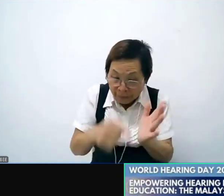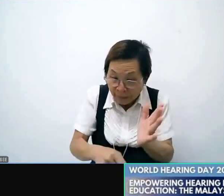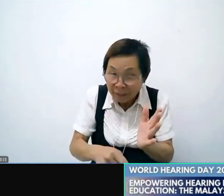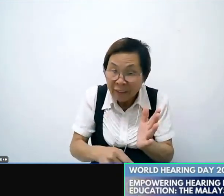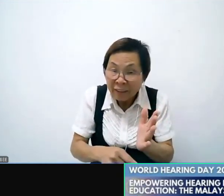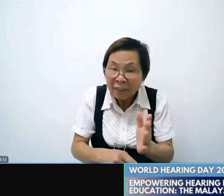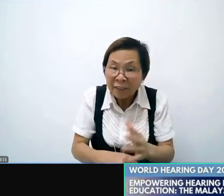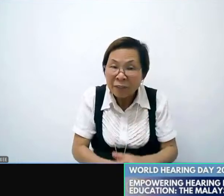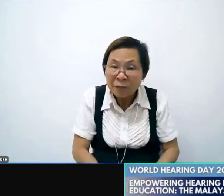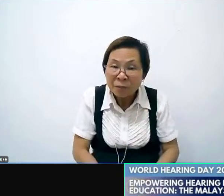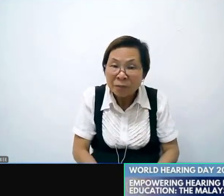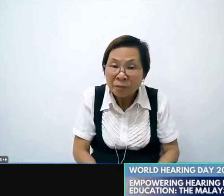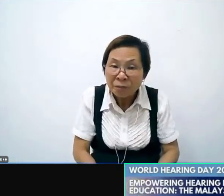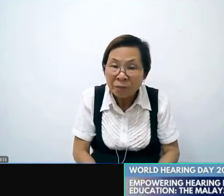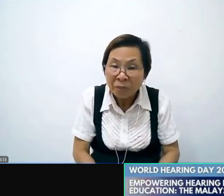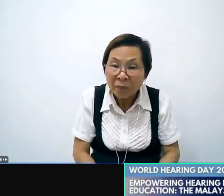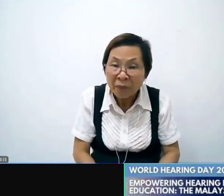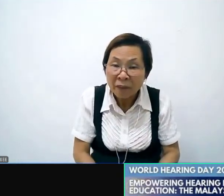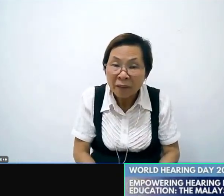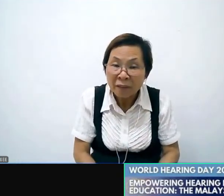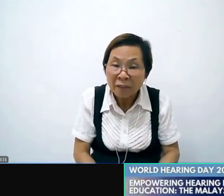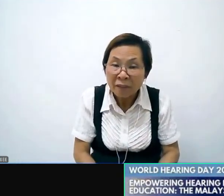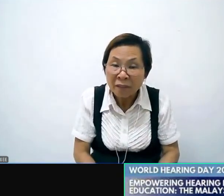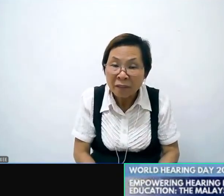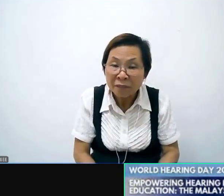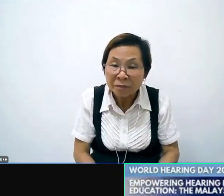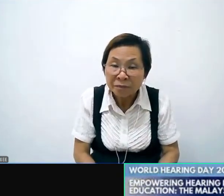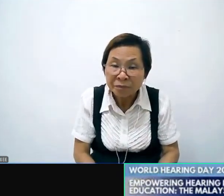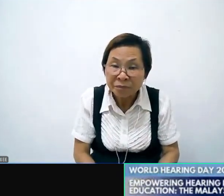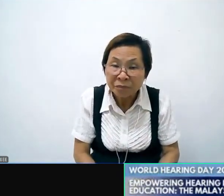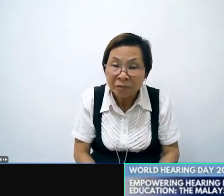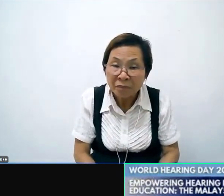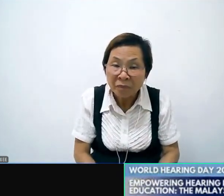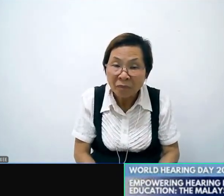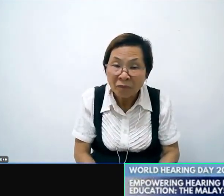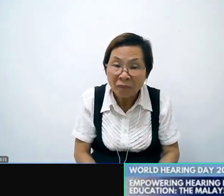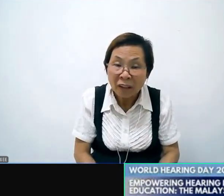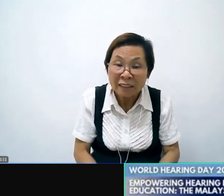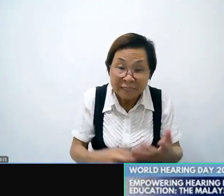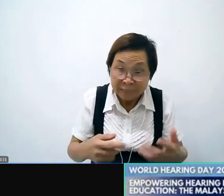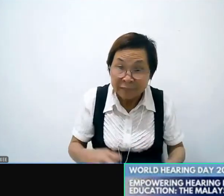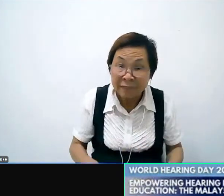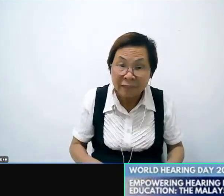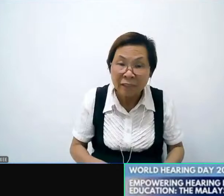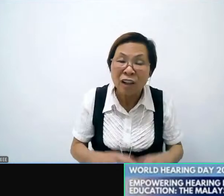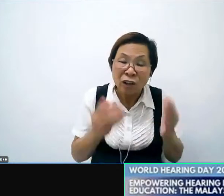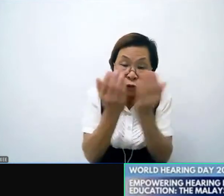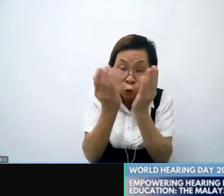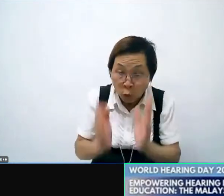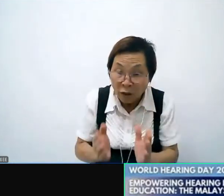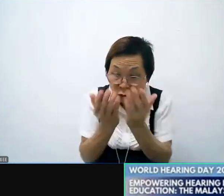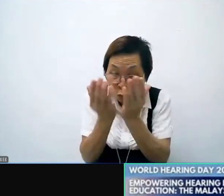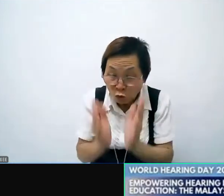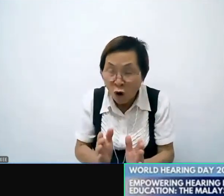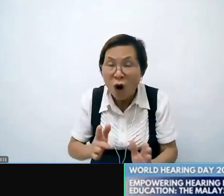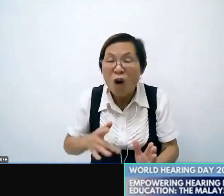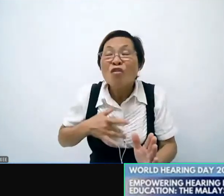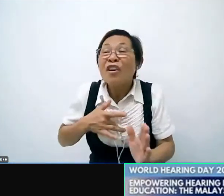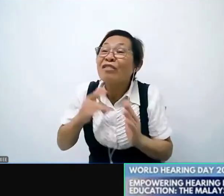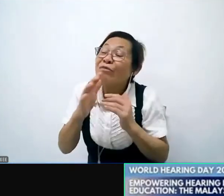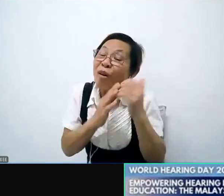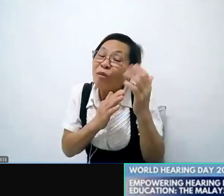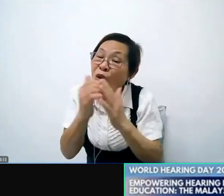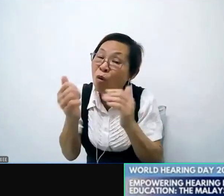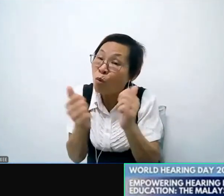understand and accept the students' ability, then the students also feel more comfortable with